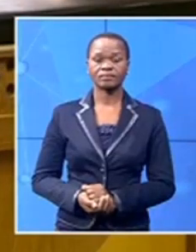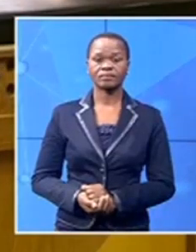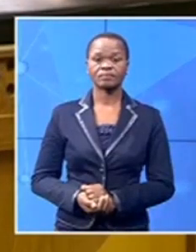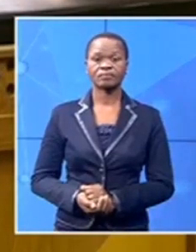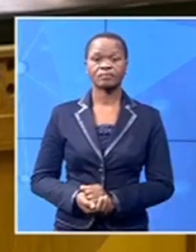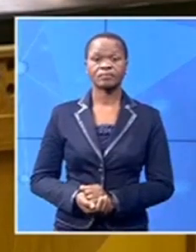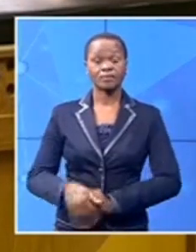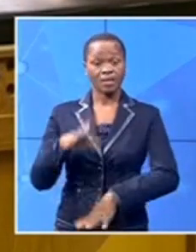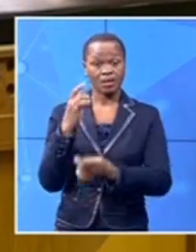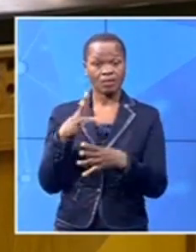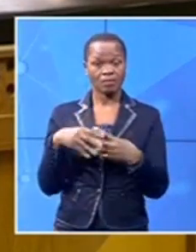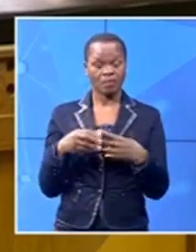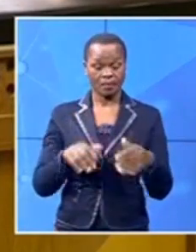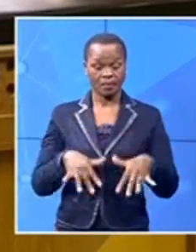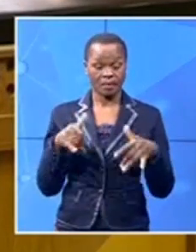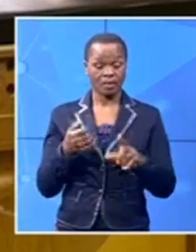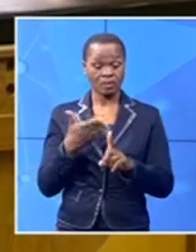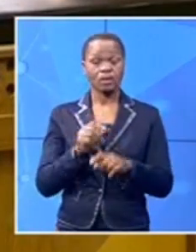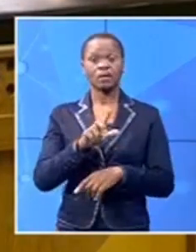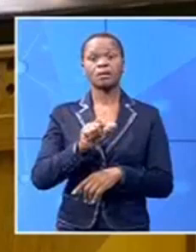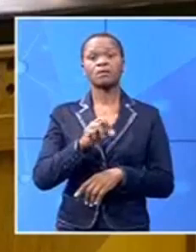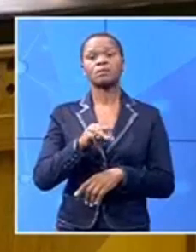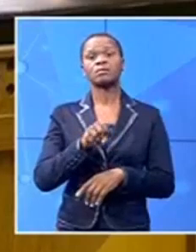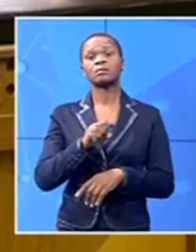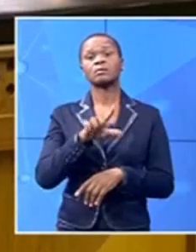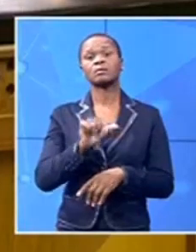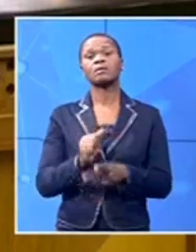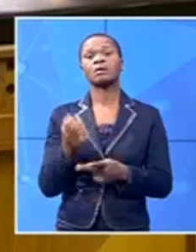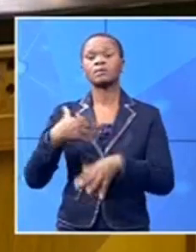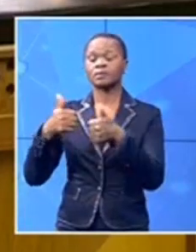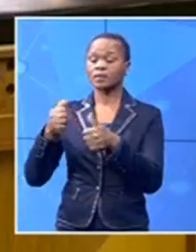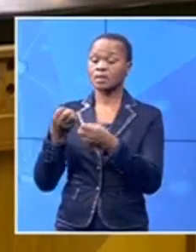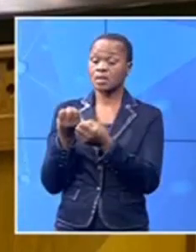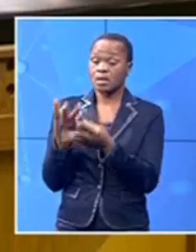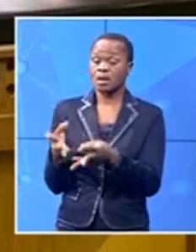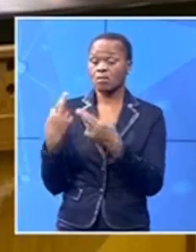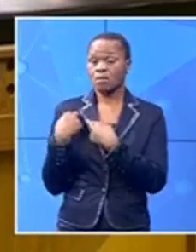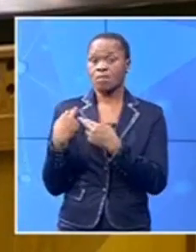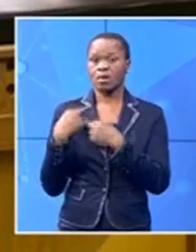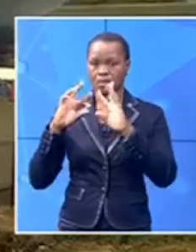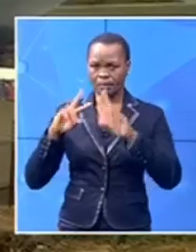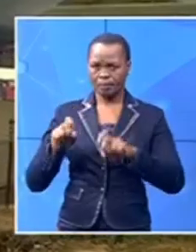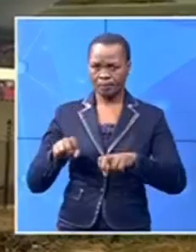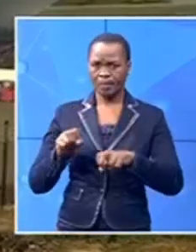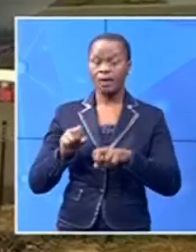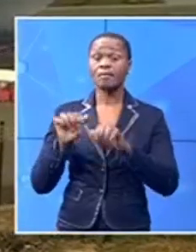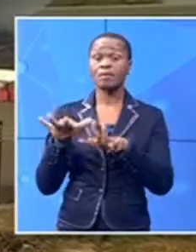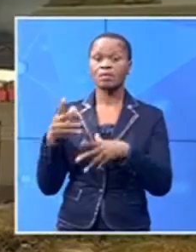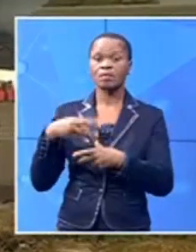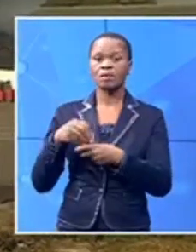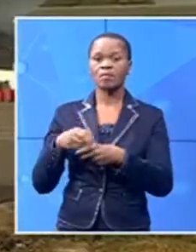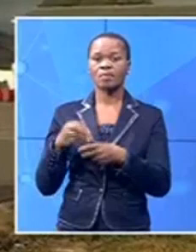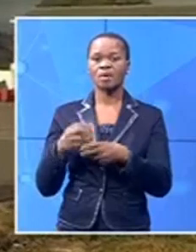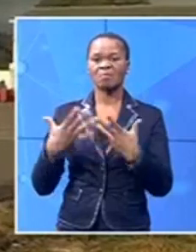Nabeka khuluma namalunga wepalamende ulamula uthe imphathimandla zinikele umsebenzi wokuthi ziphenye bonke abantu abathindekako